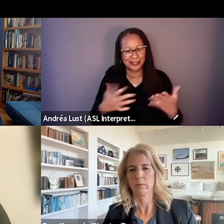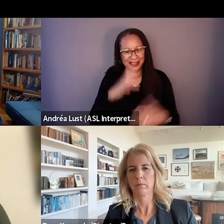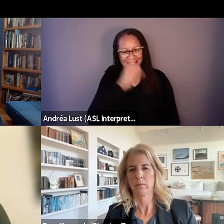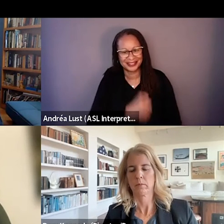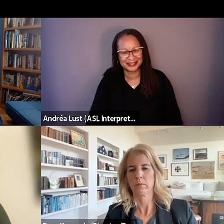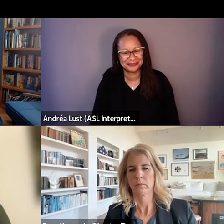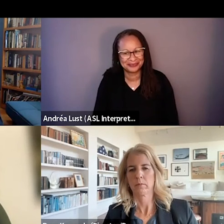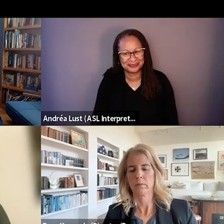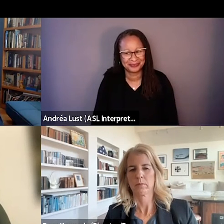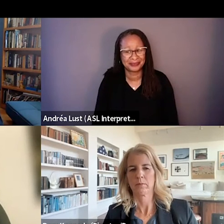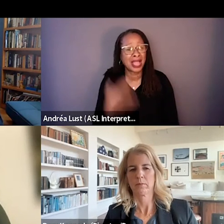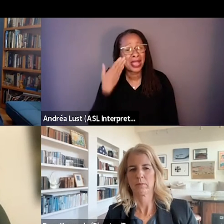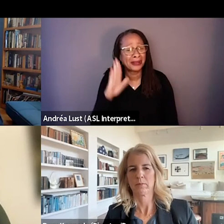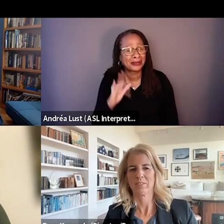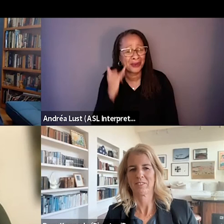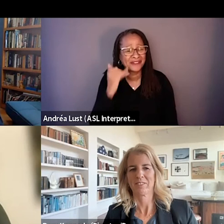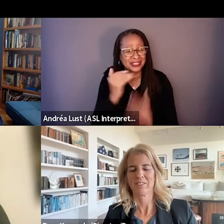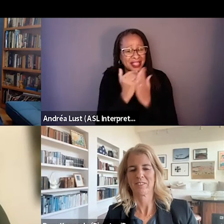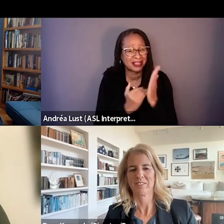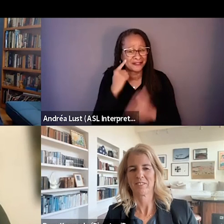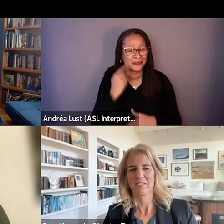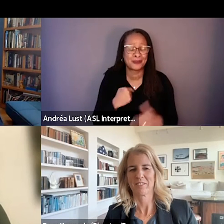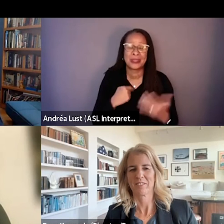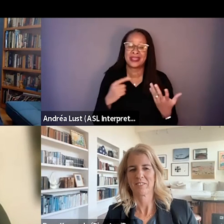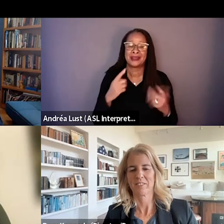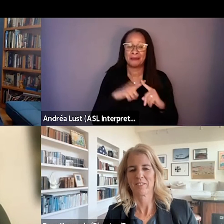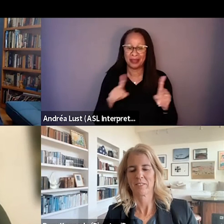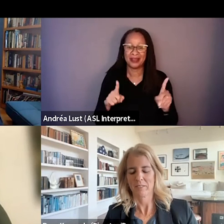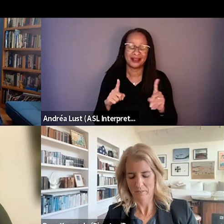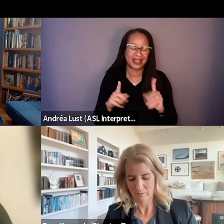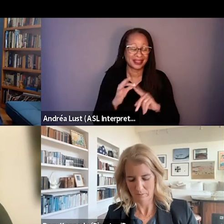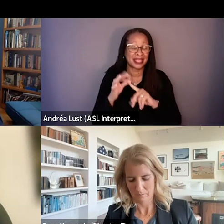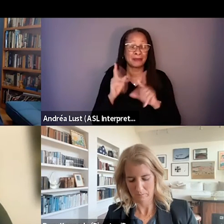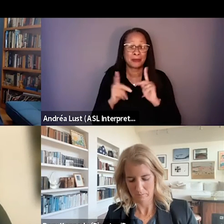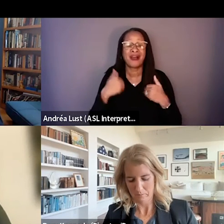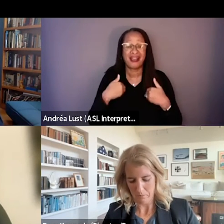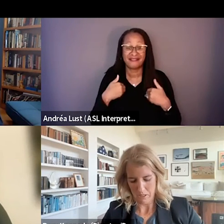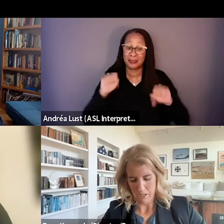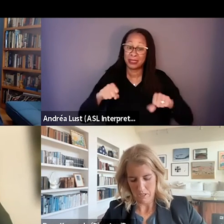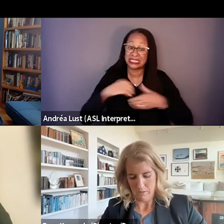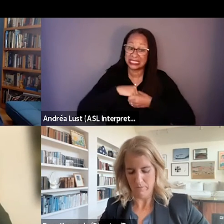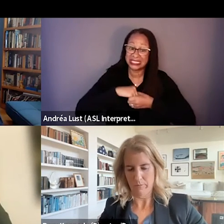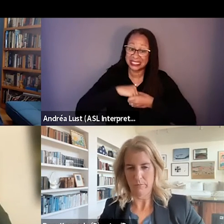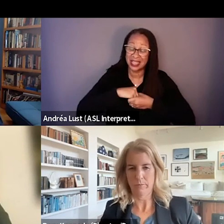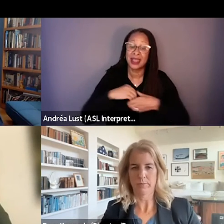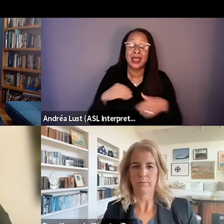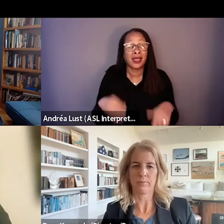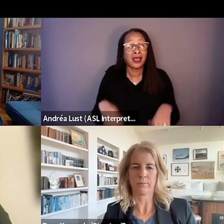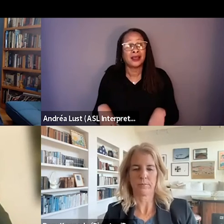So I don't know if there's a lesson in there, except that, you know, that people have that in them and that you hope that, you